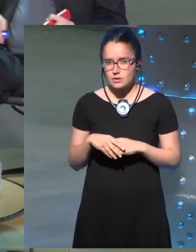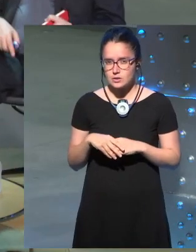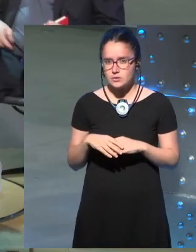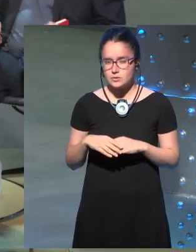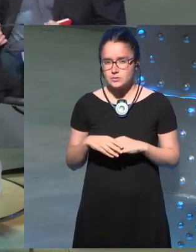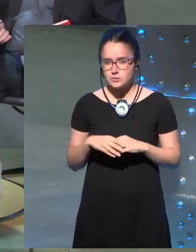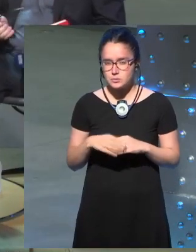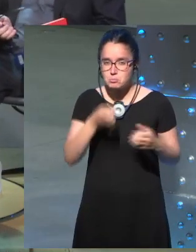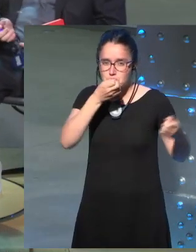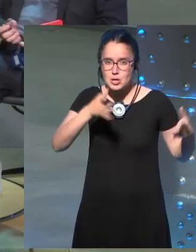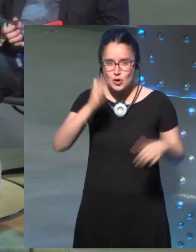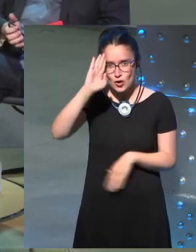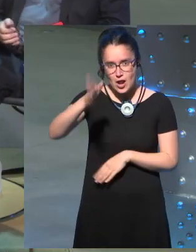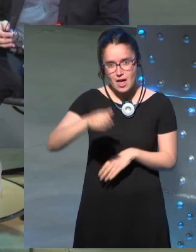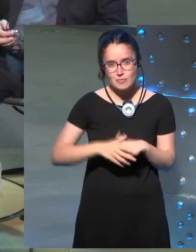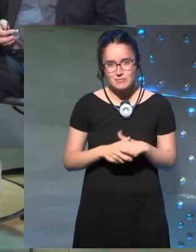Right, hello.